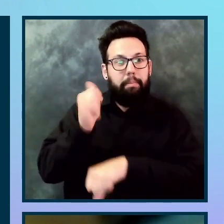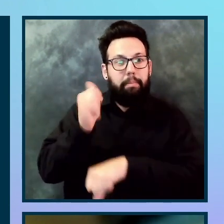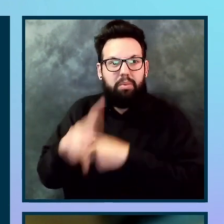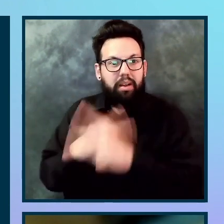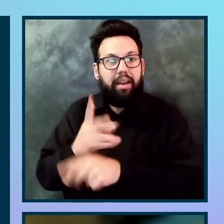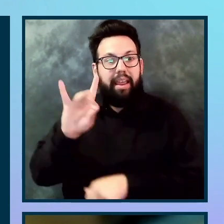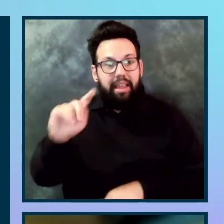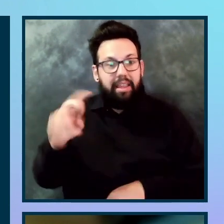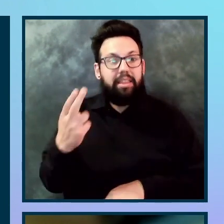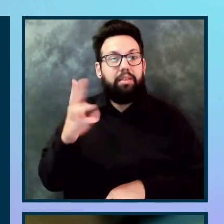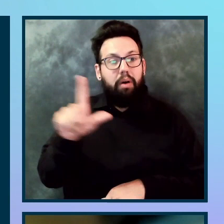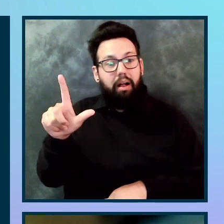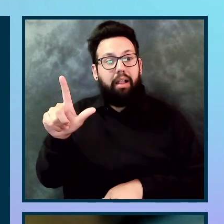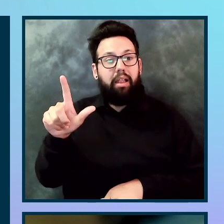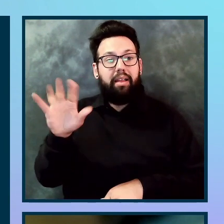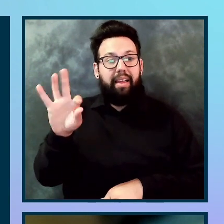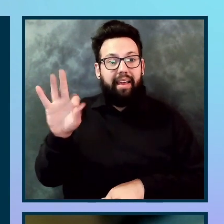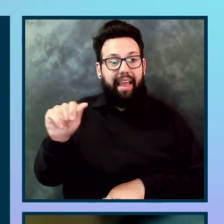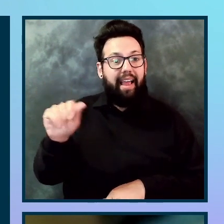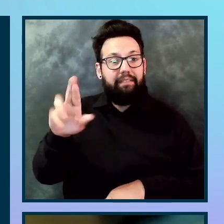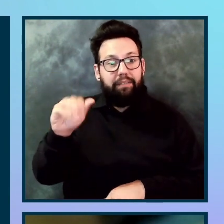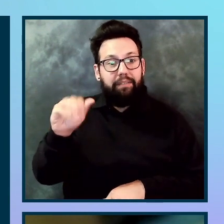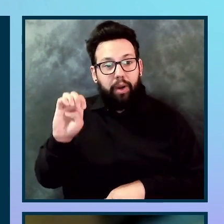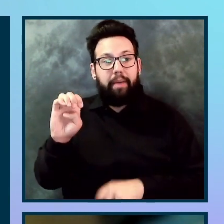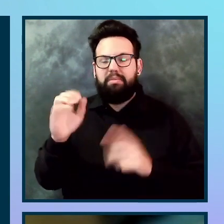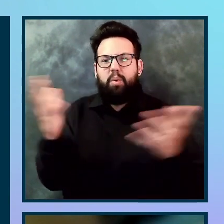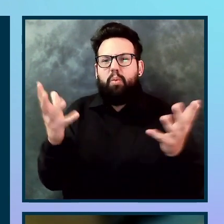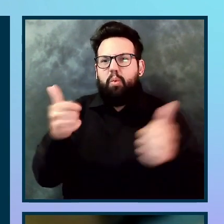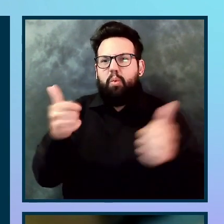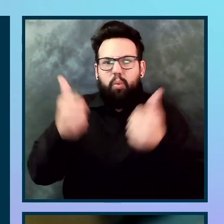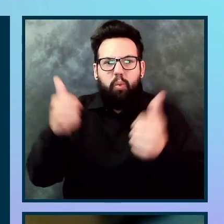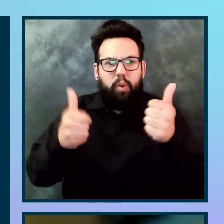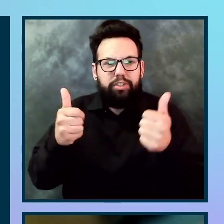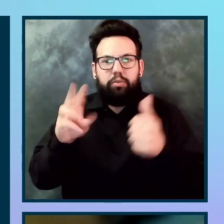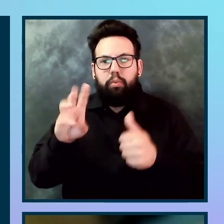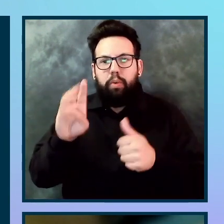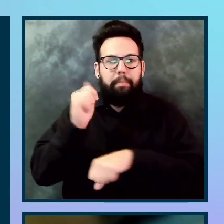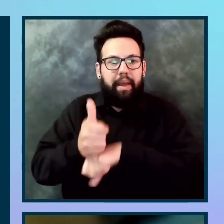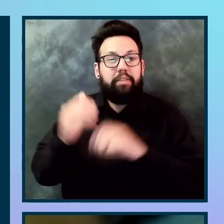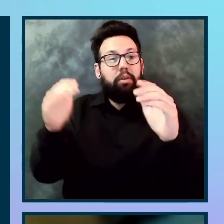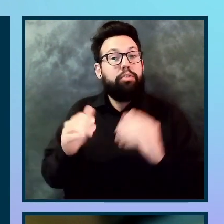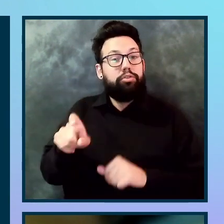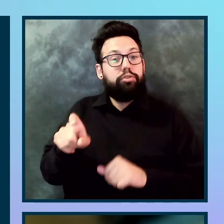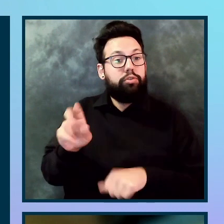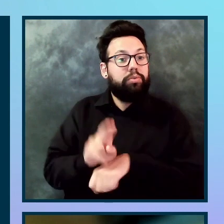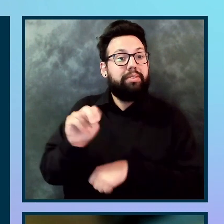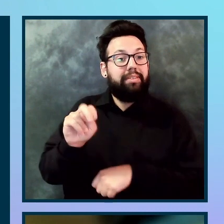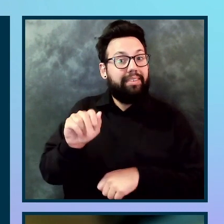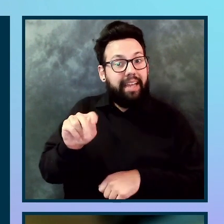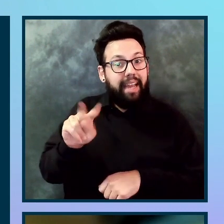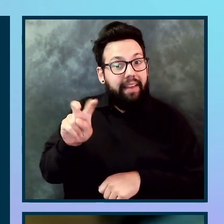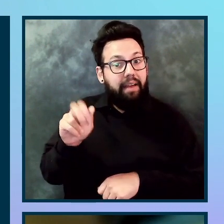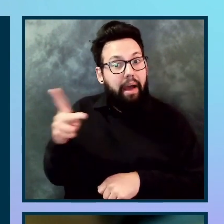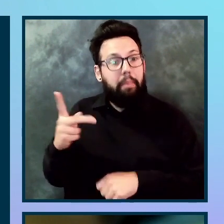React XR, Babylon? Or should we do a native application using Unreal, Unity, AR